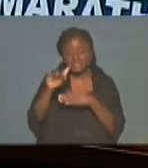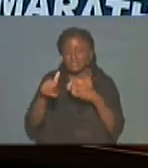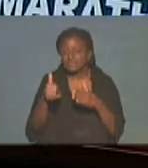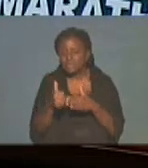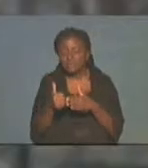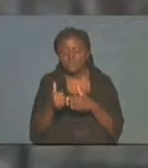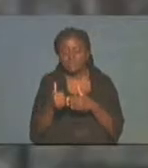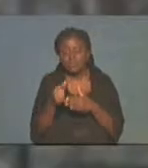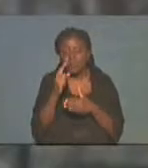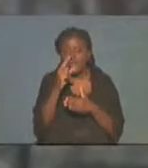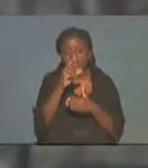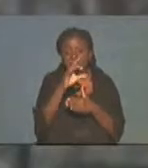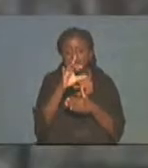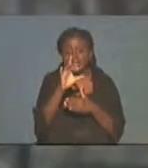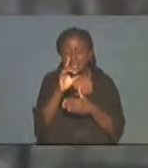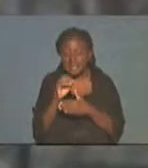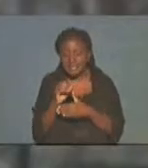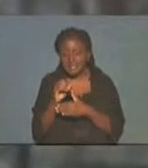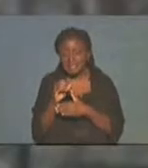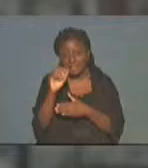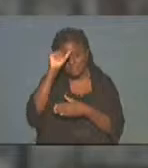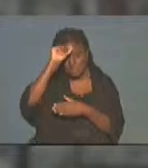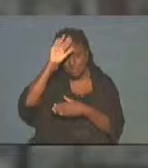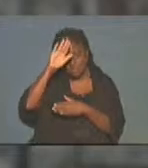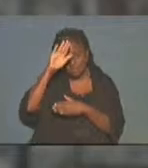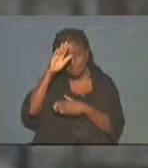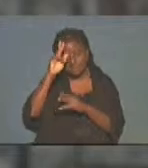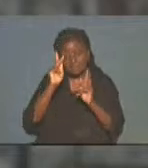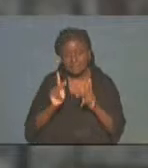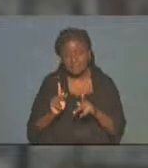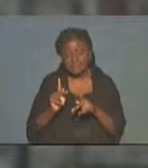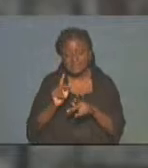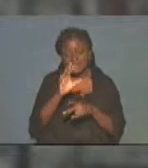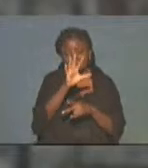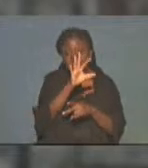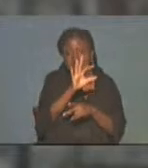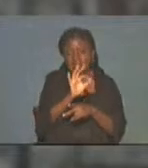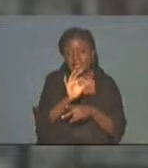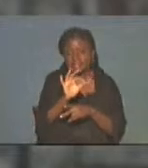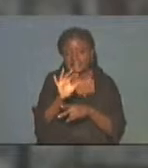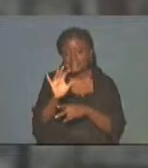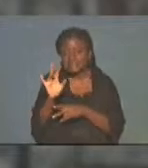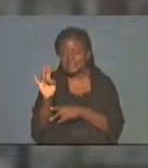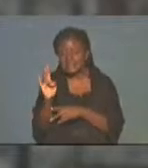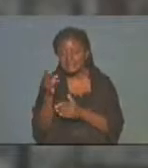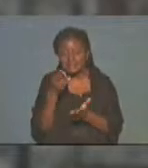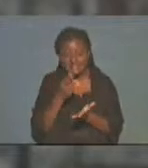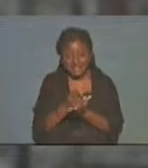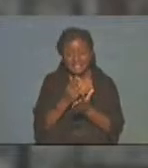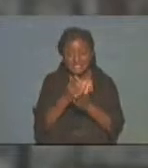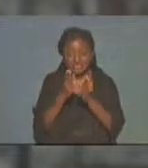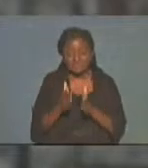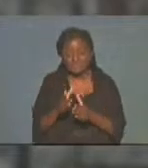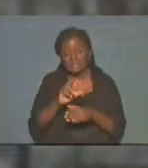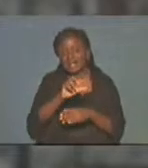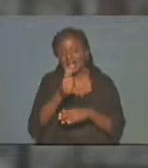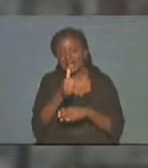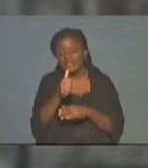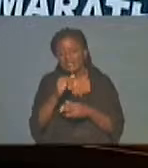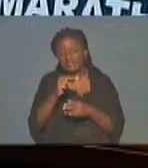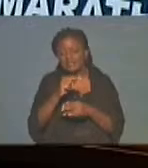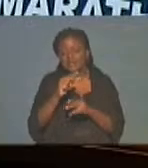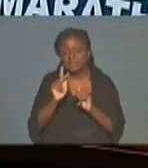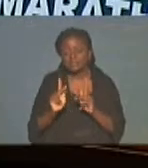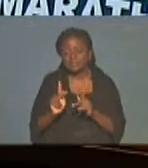of 180 Cuban nationals, 97 Haitian nationals, other nationalities